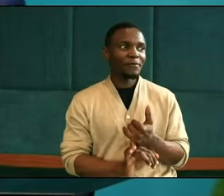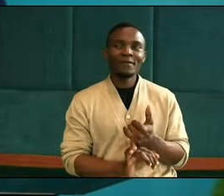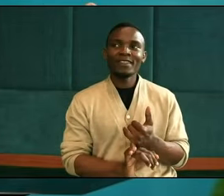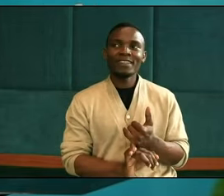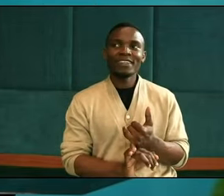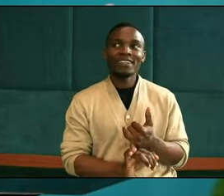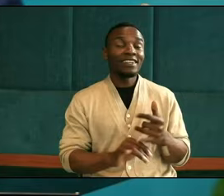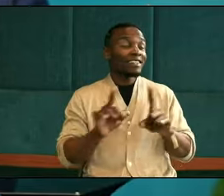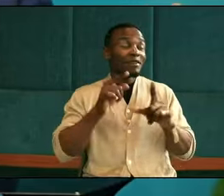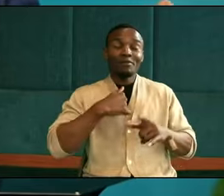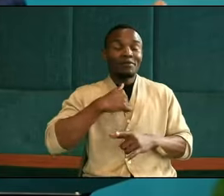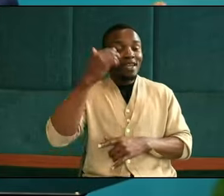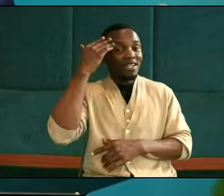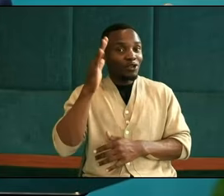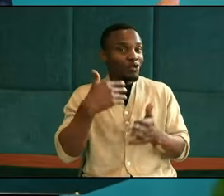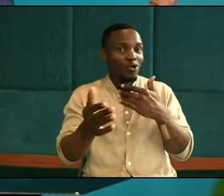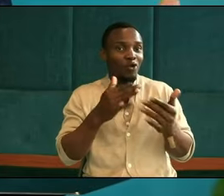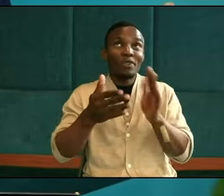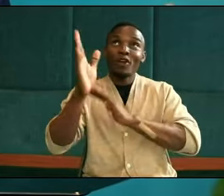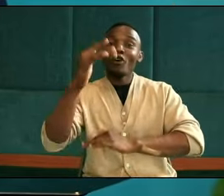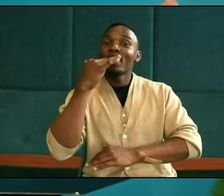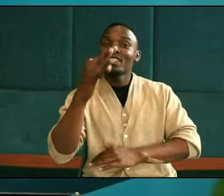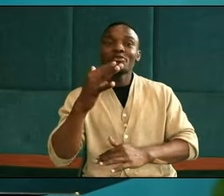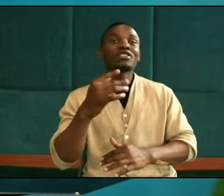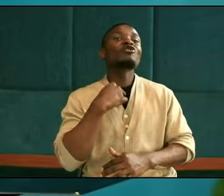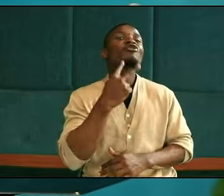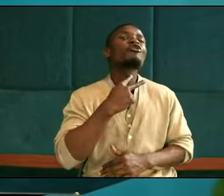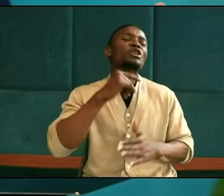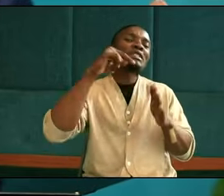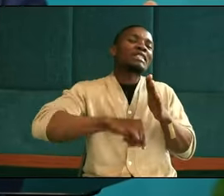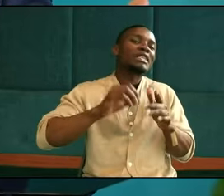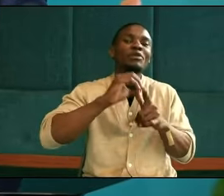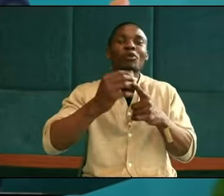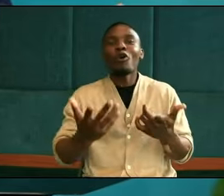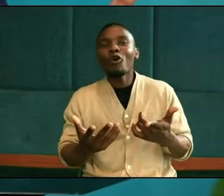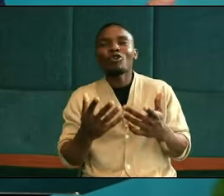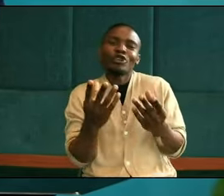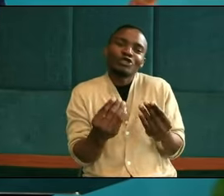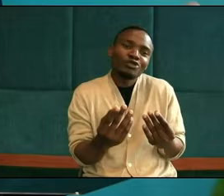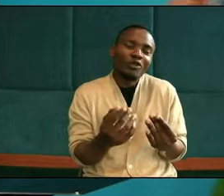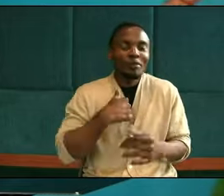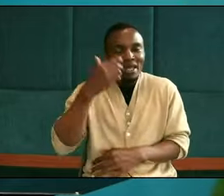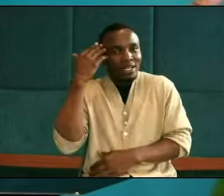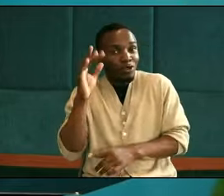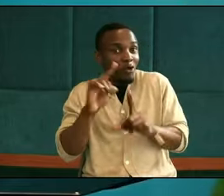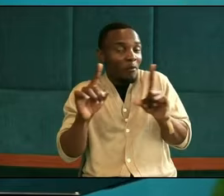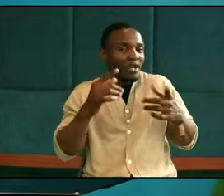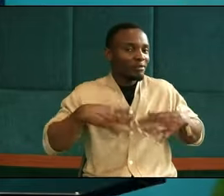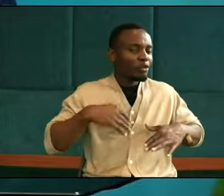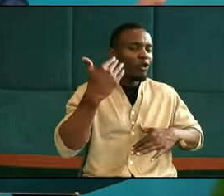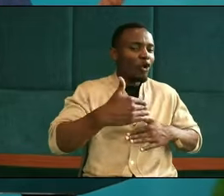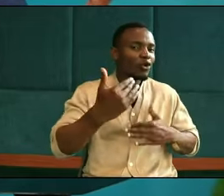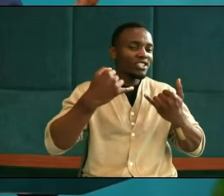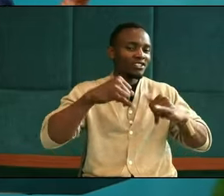And I don't know whether God speaks in a deep voice or in a tenor. I don't know the voice of God. But somehow people try to imitate